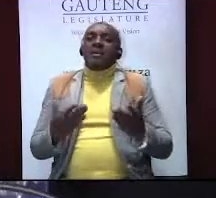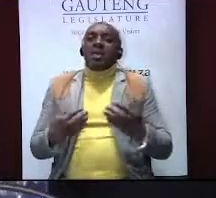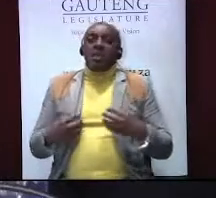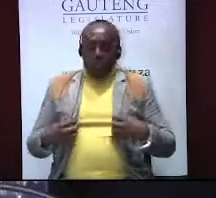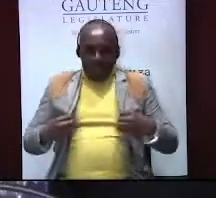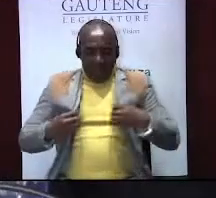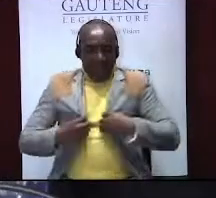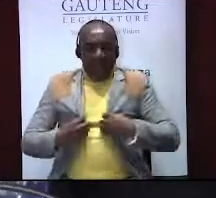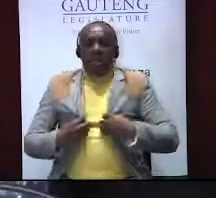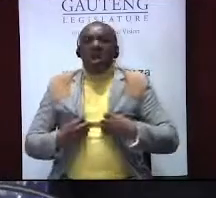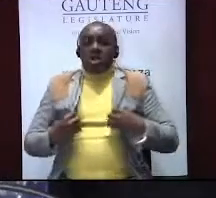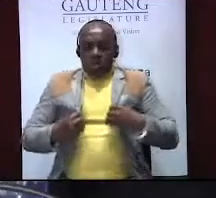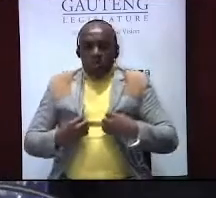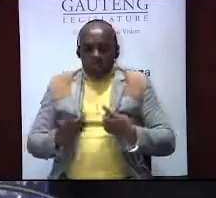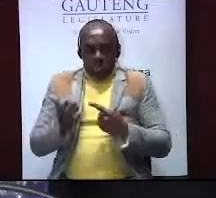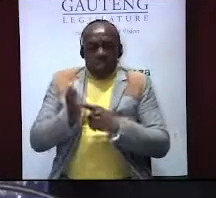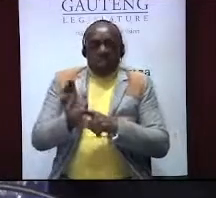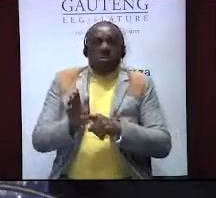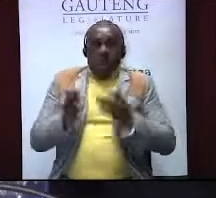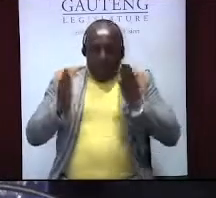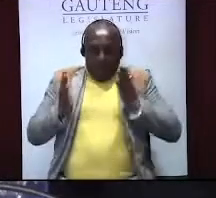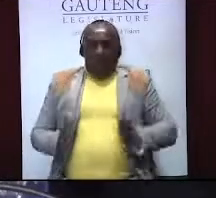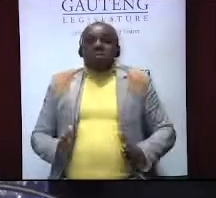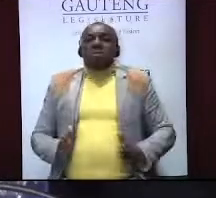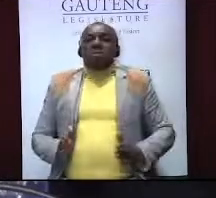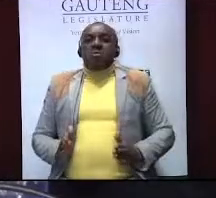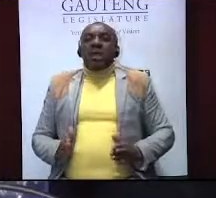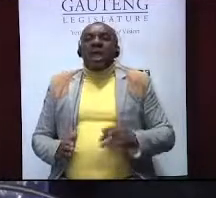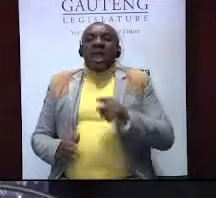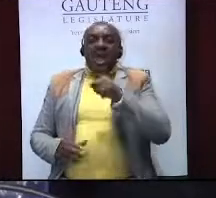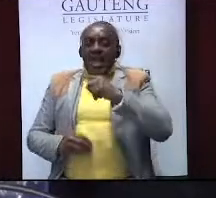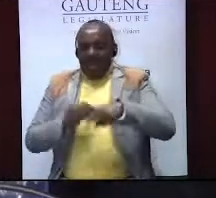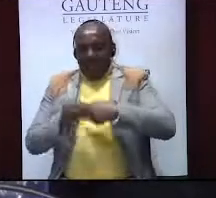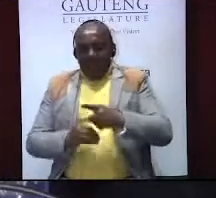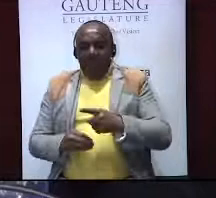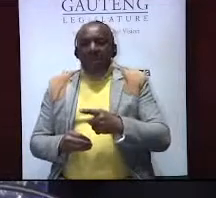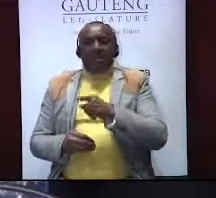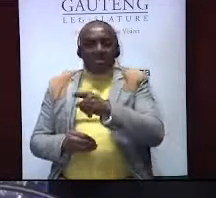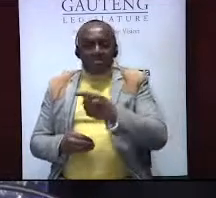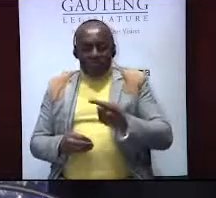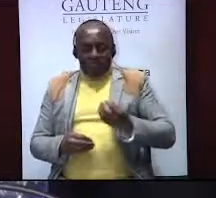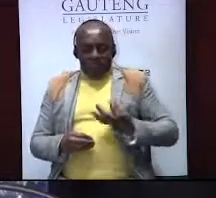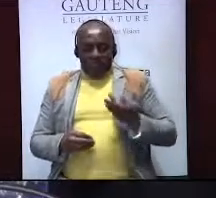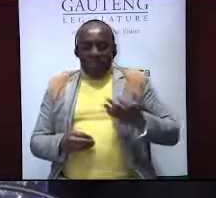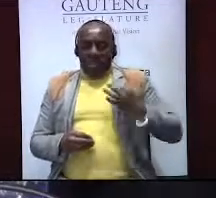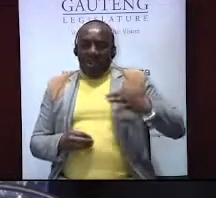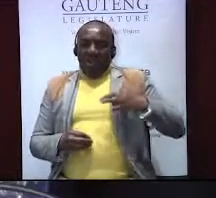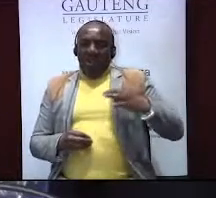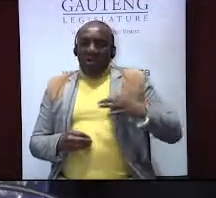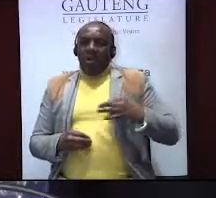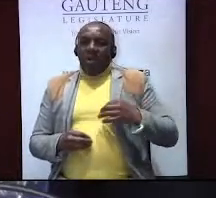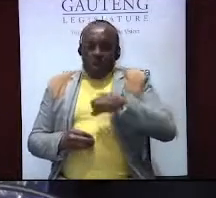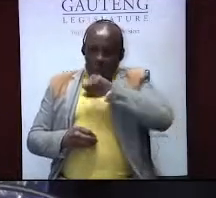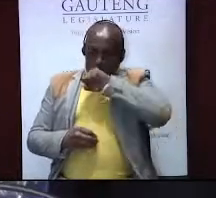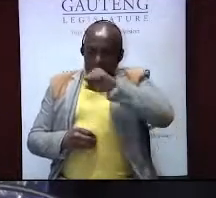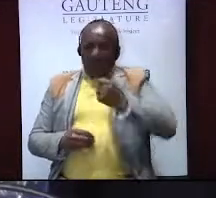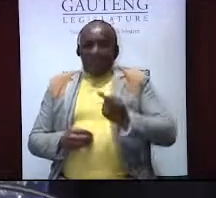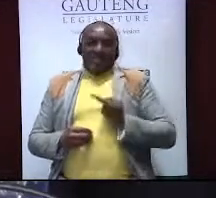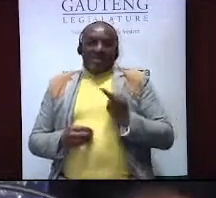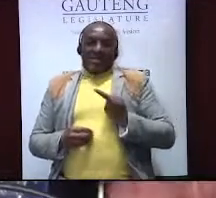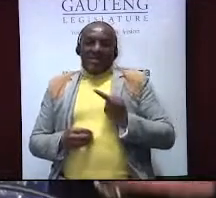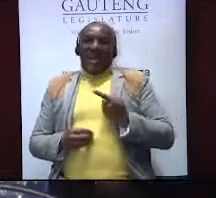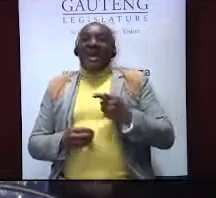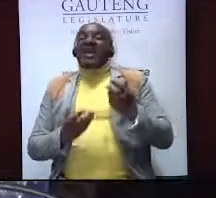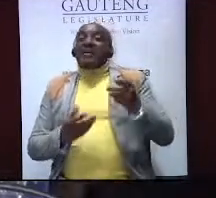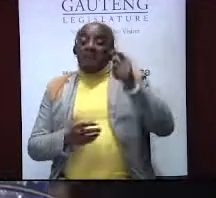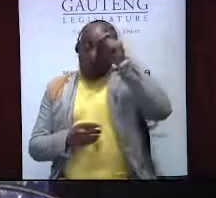revealing clothes. It's about this pretty young girl. Now the boys think that, I get